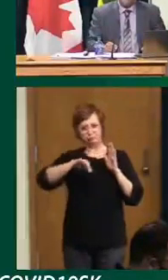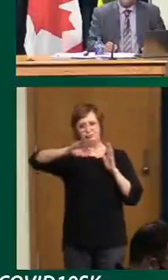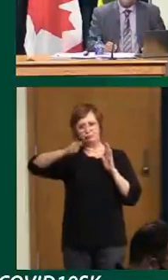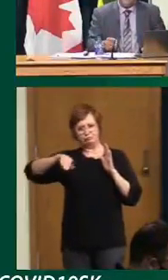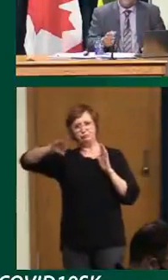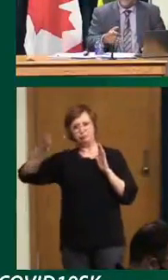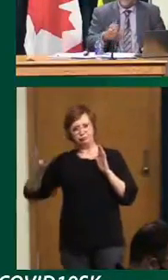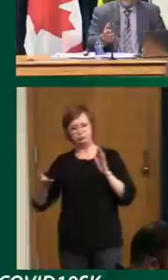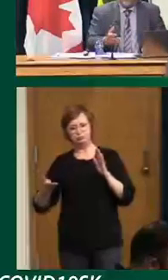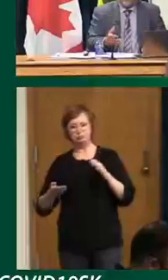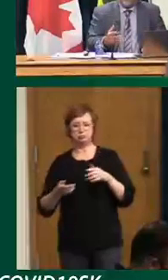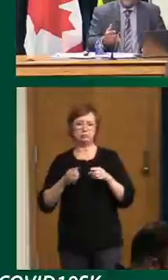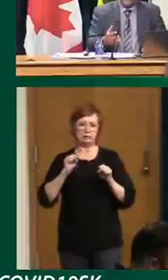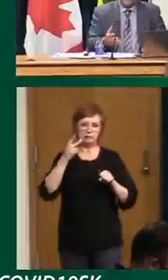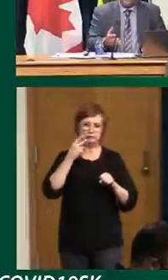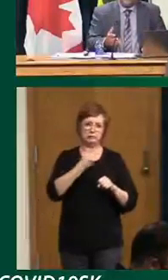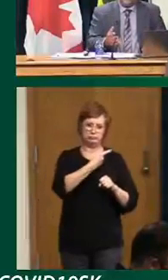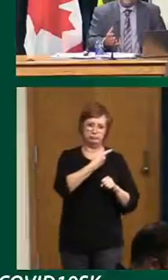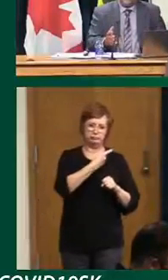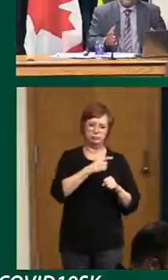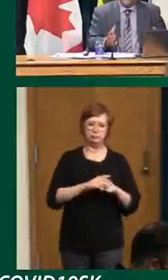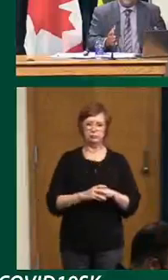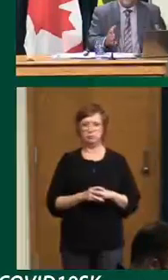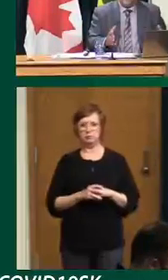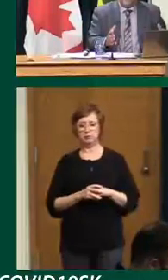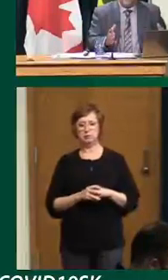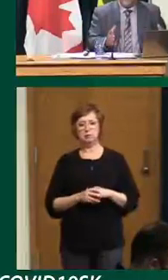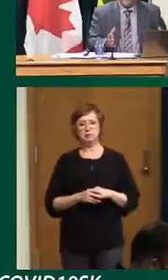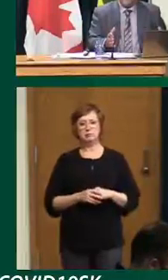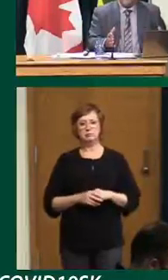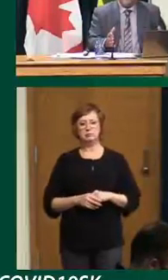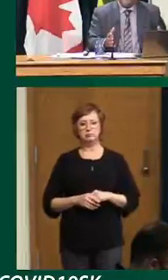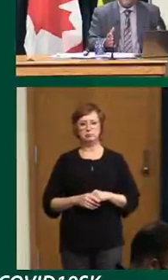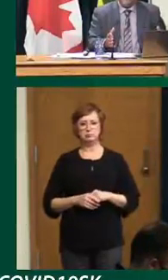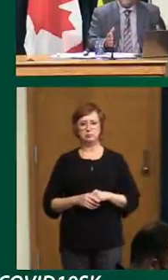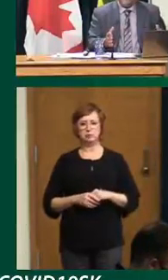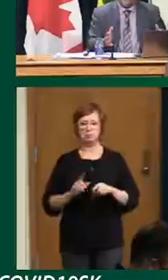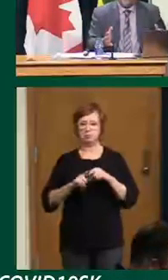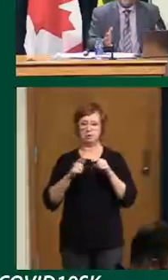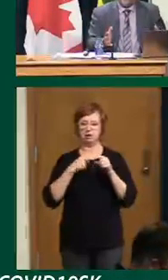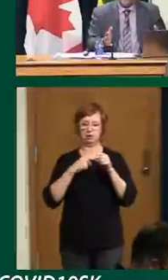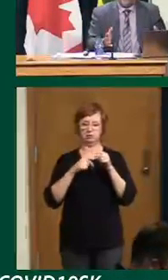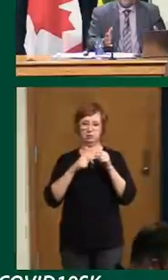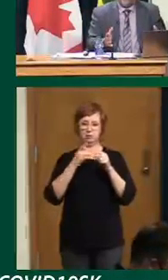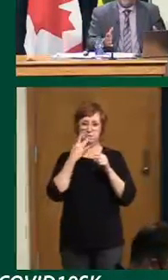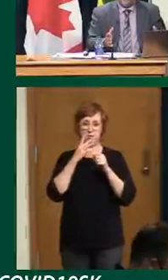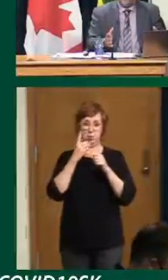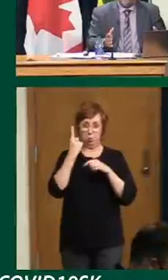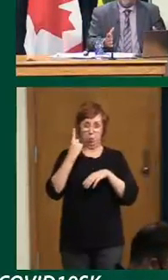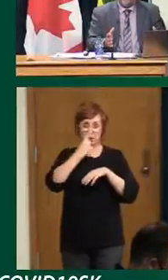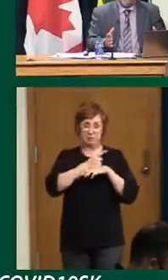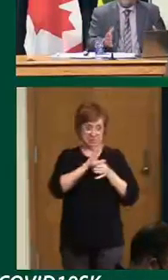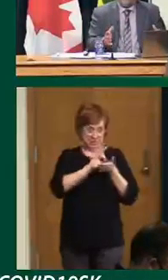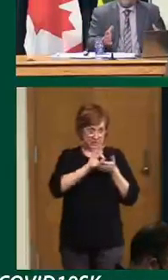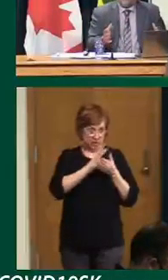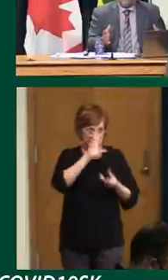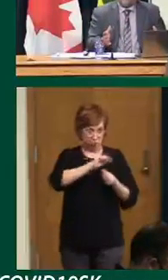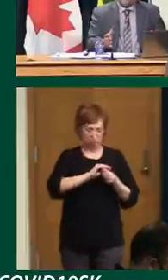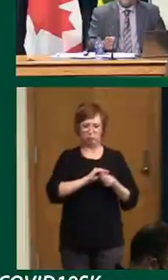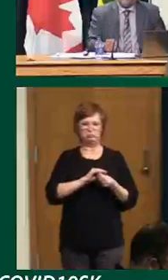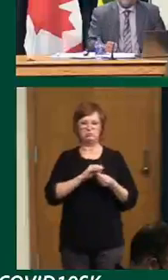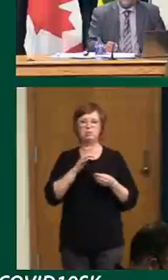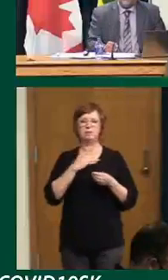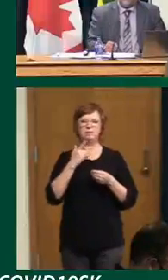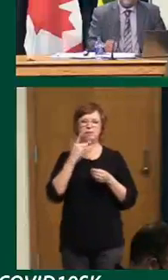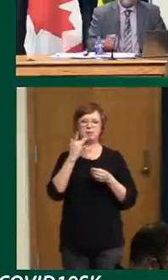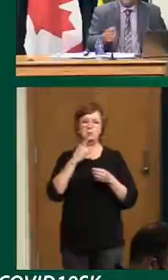of fluctuate. So again, from my side, I really look at averages by week, because in my view, that is really a more